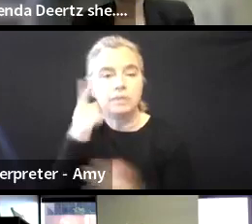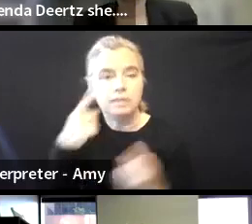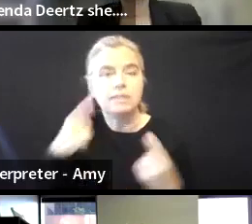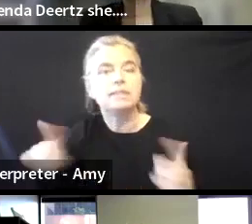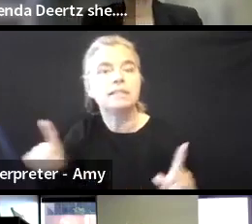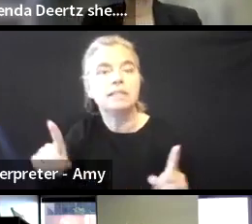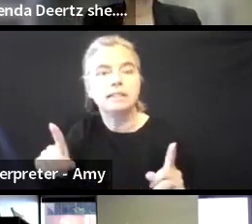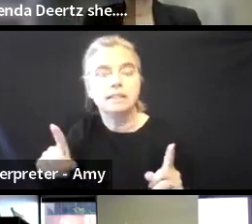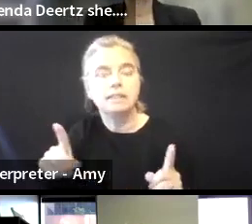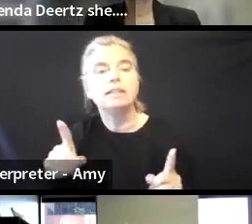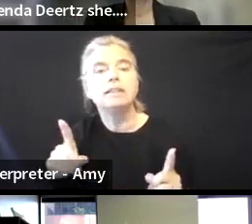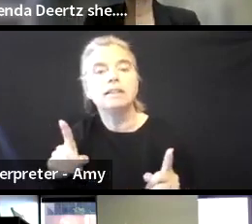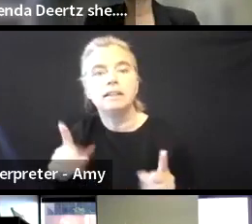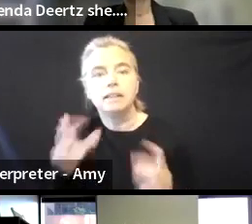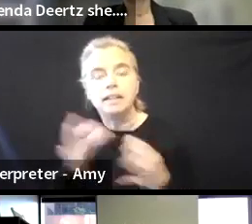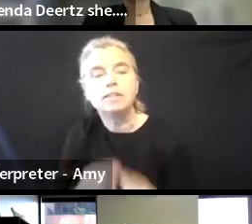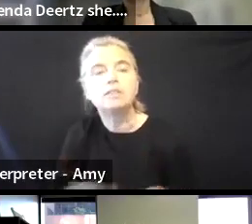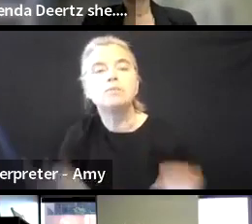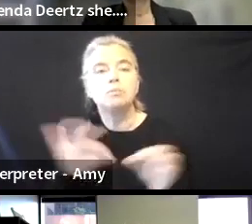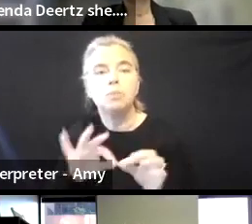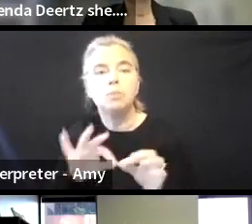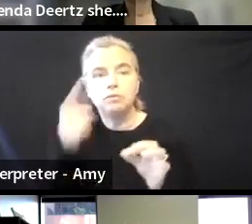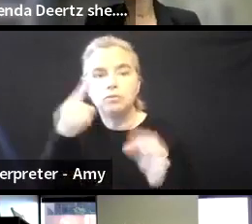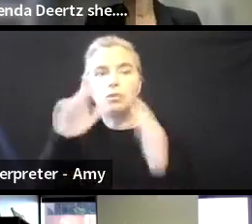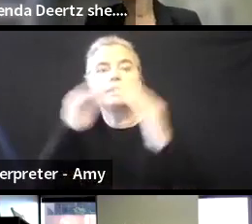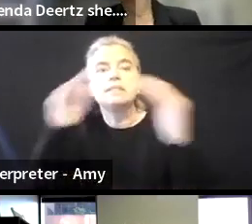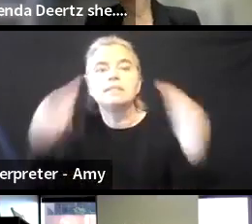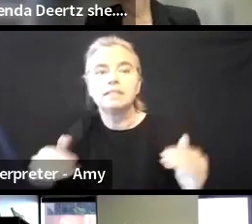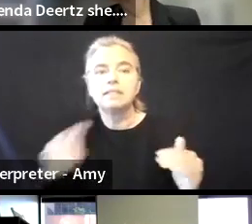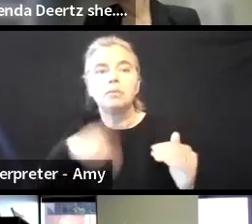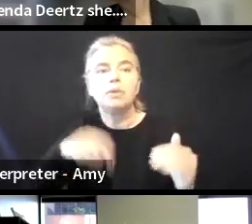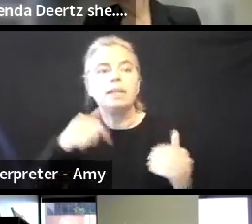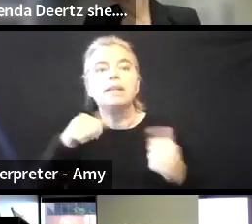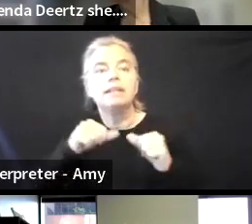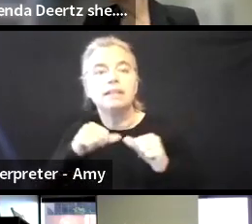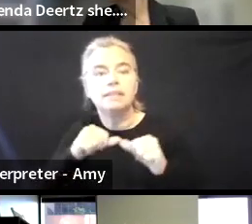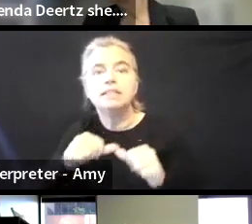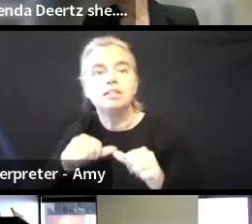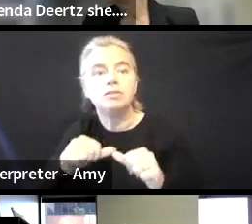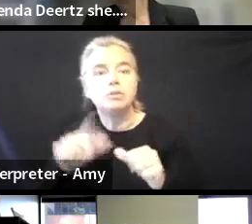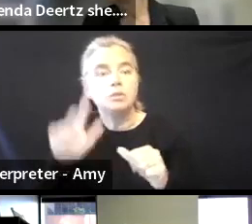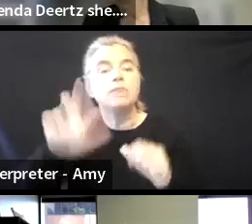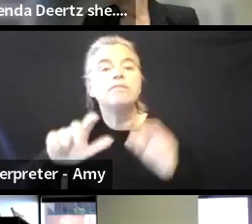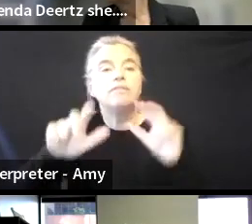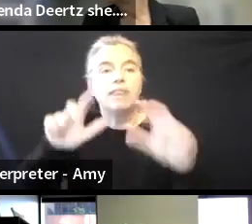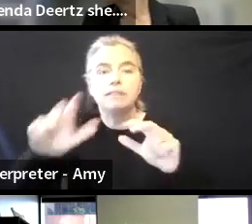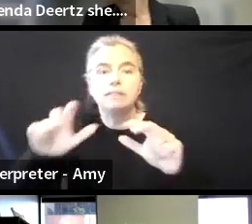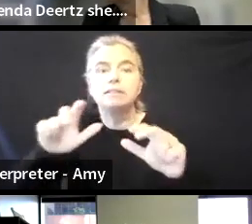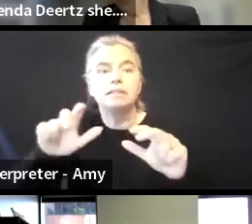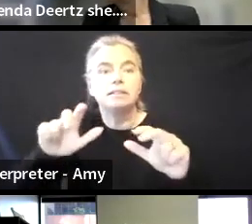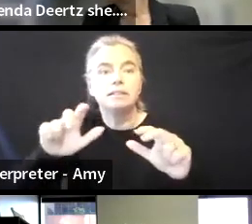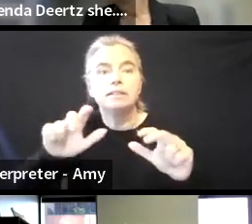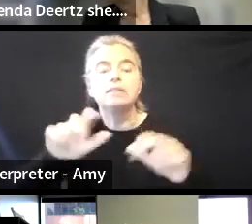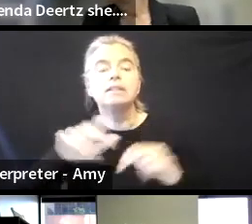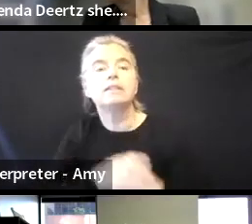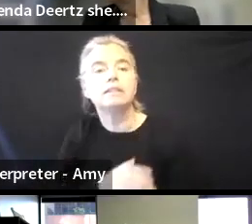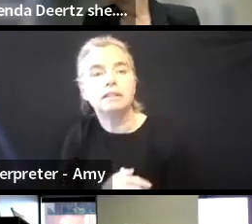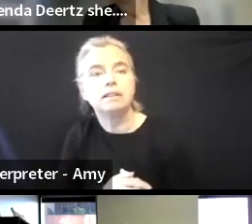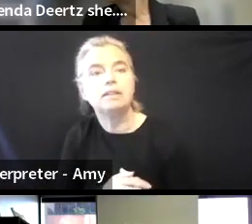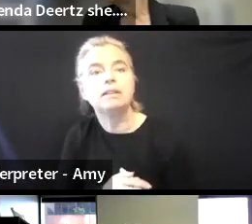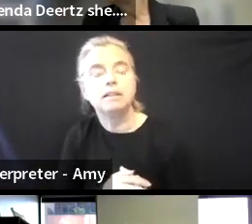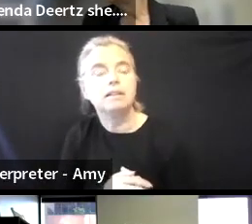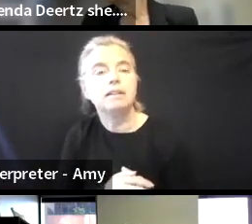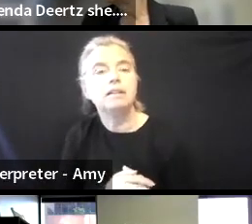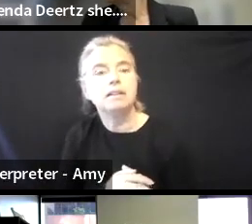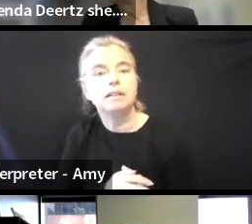of these systems, that we continue to make these investments. And I think it's very important, especially when we're